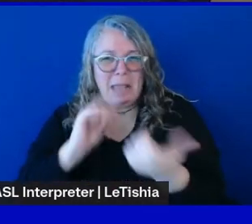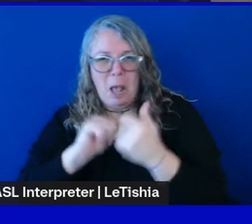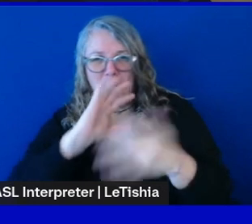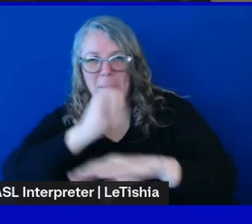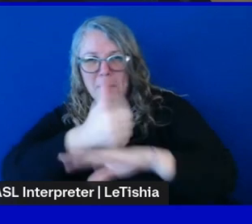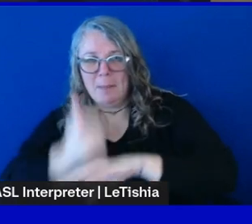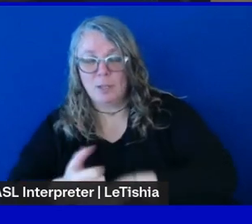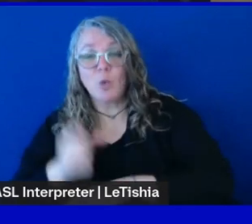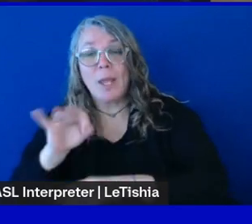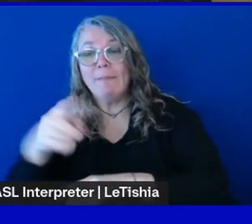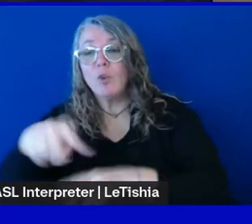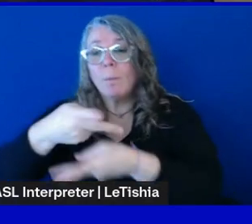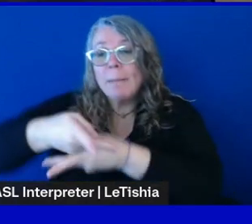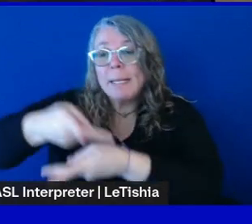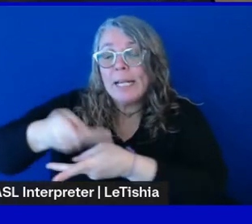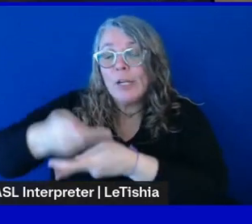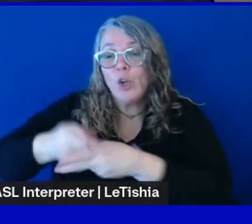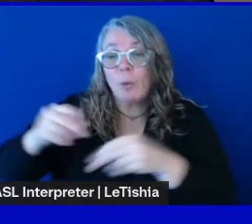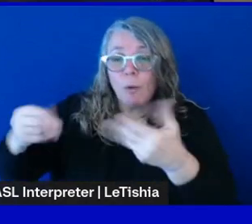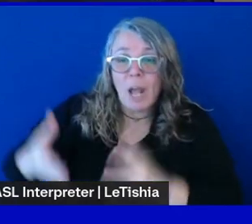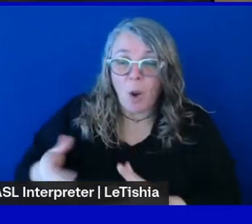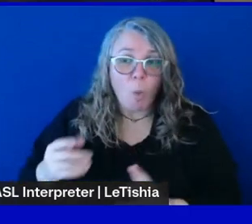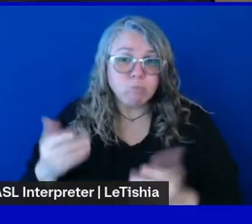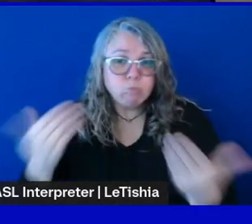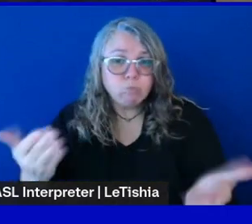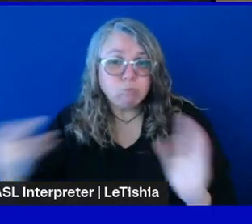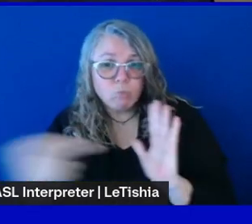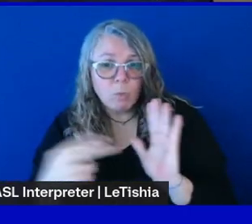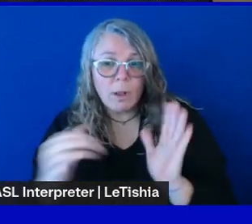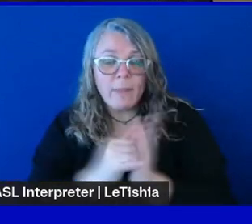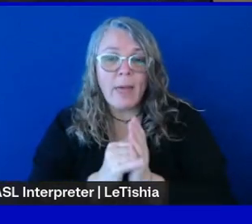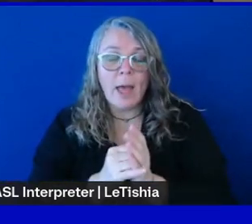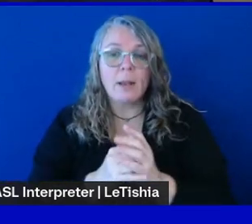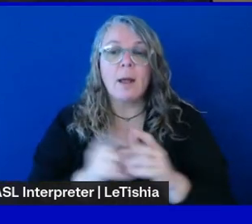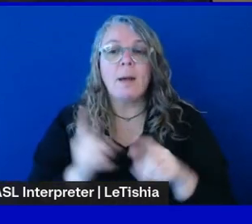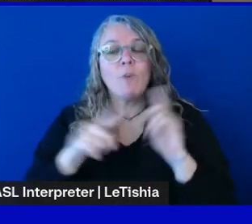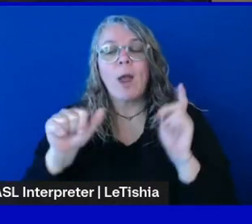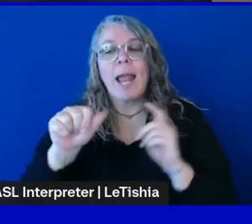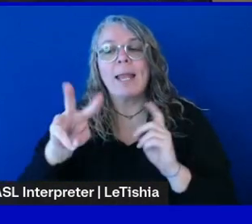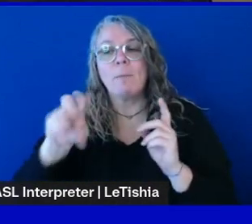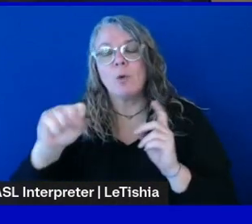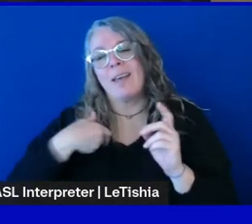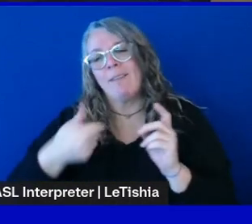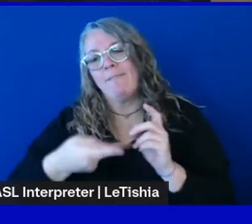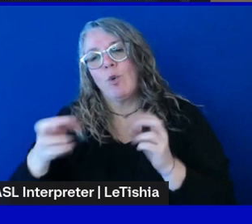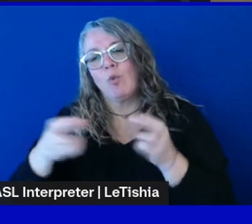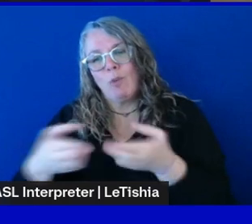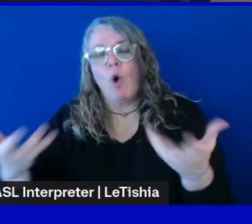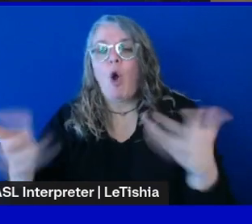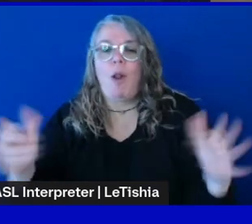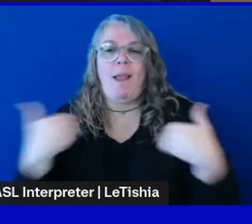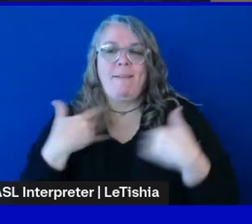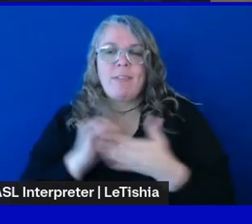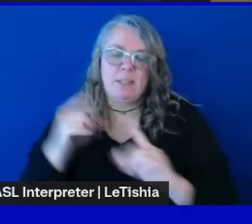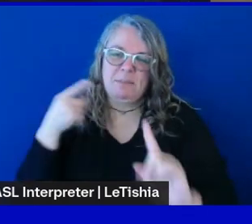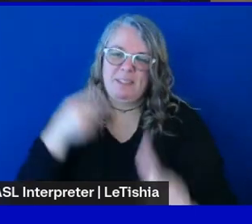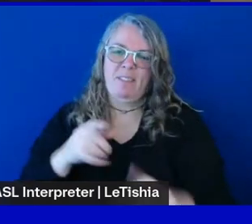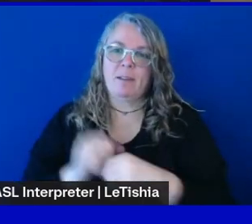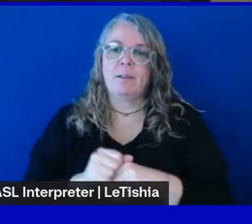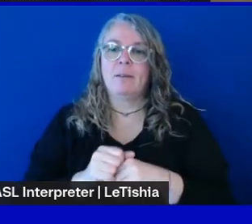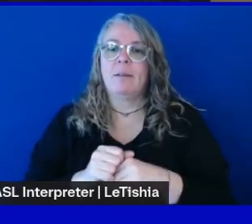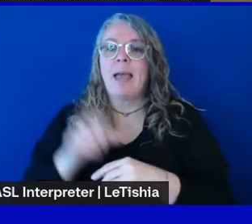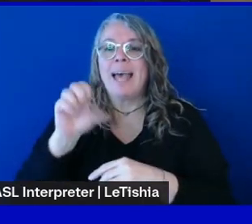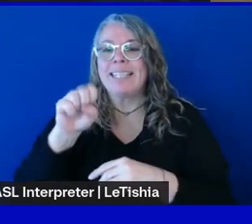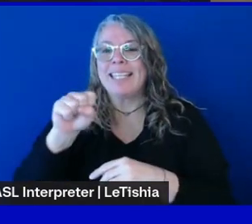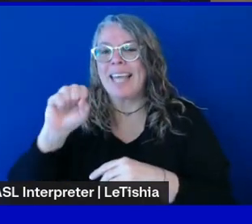you're a maintainer of a provider, you should definitely have a look at that. But for AWS, there are a few resources that already have that, specifically SSM parameter,